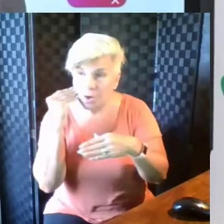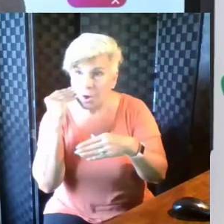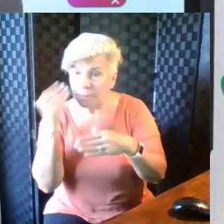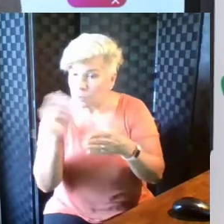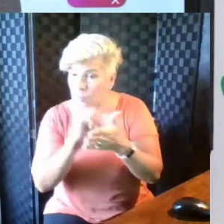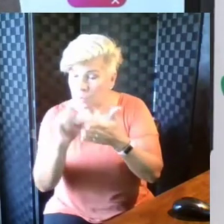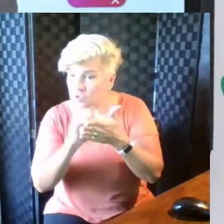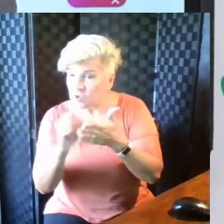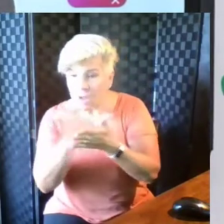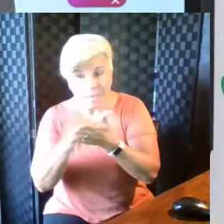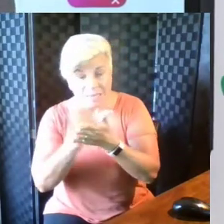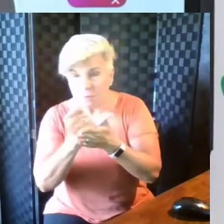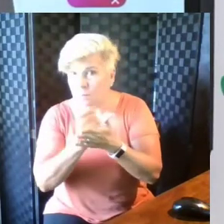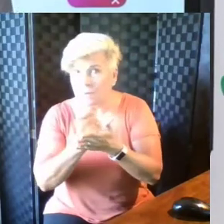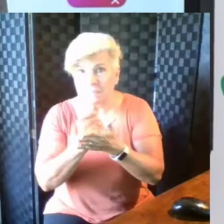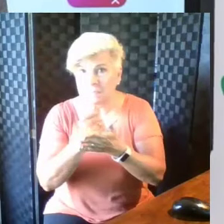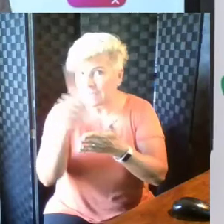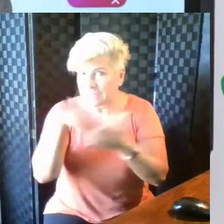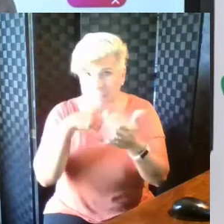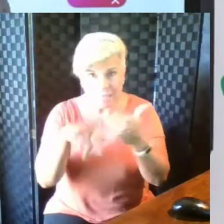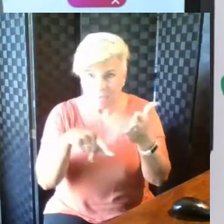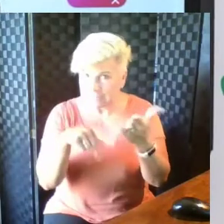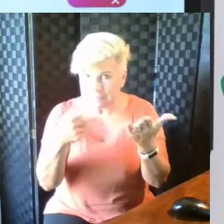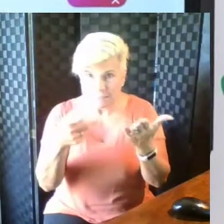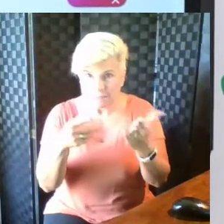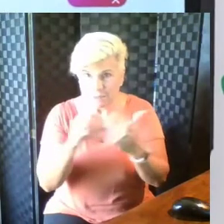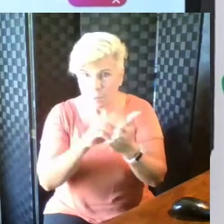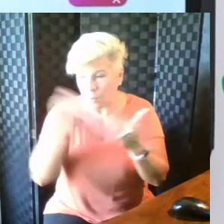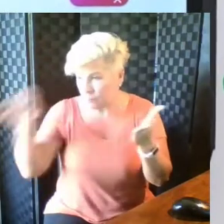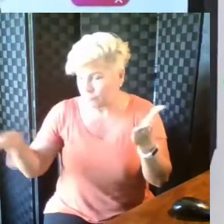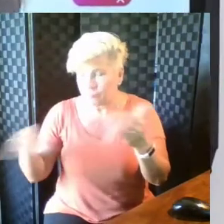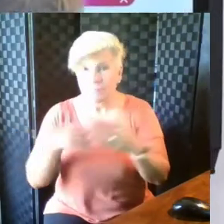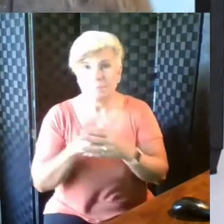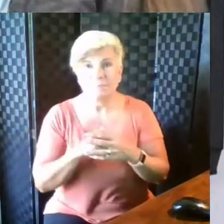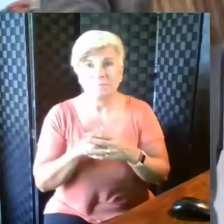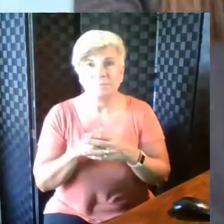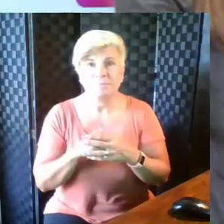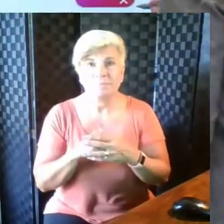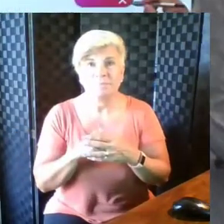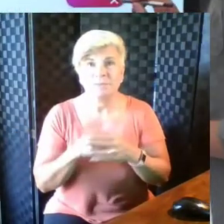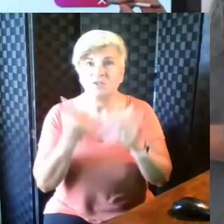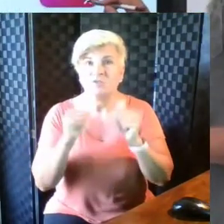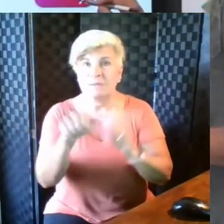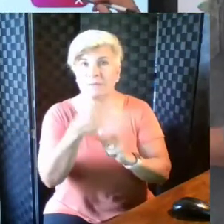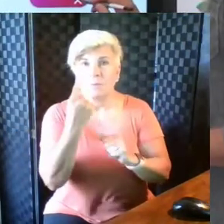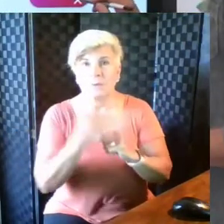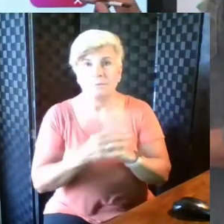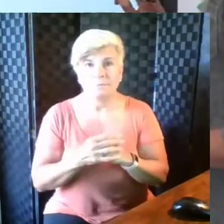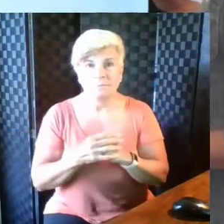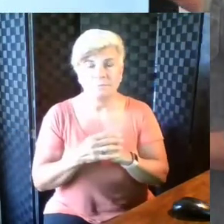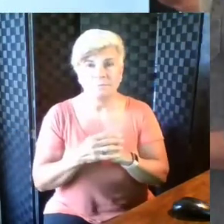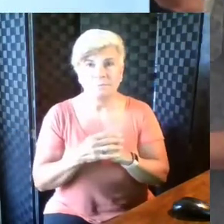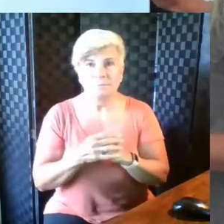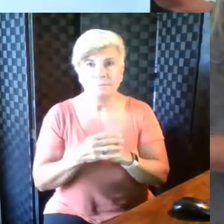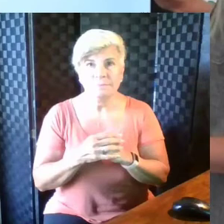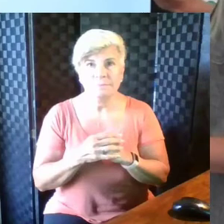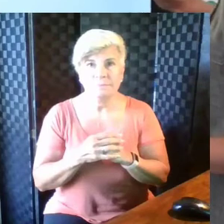and drawing this, you could just erase it, you could X it out, or if we're using objects, just pull one away. All right? Let's try another group.